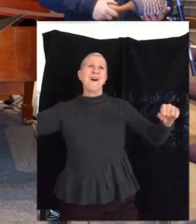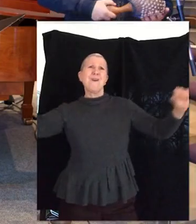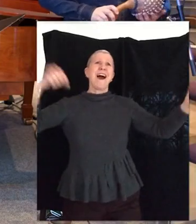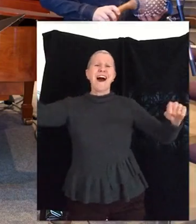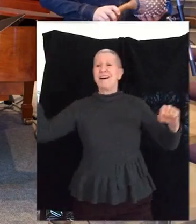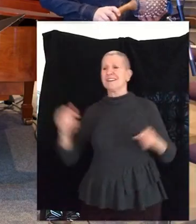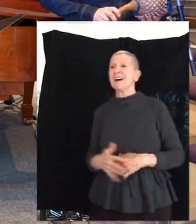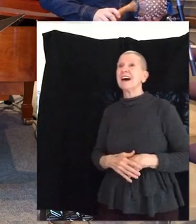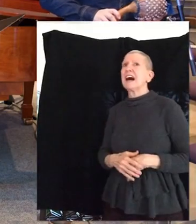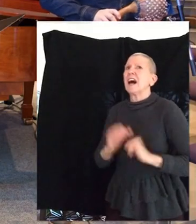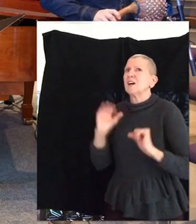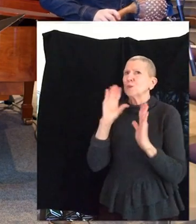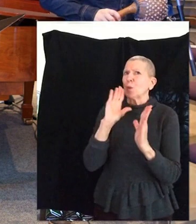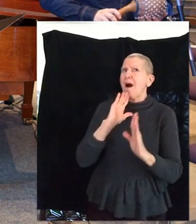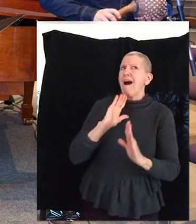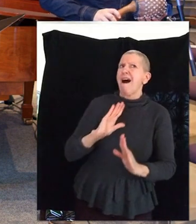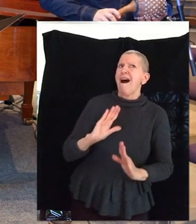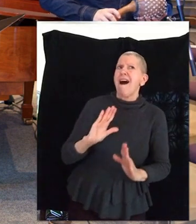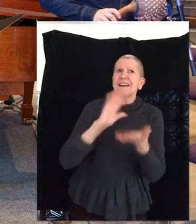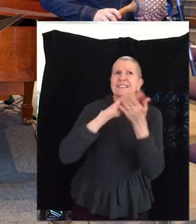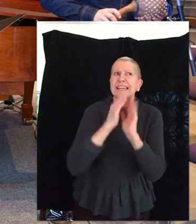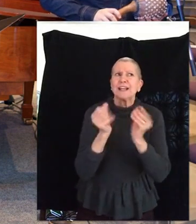Oh yeah. Oh yeah. Salam aleikum. Oh yeah.